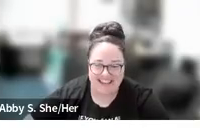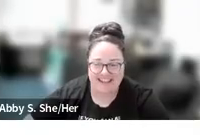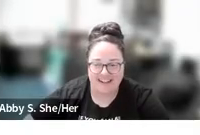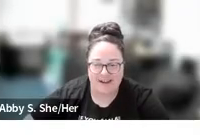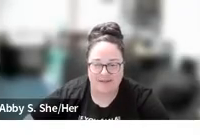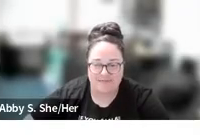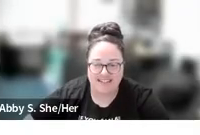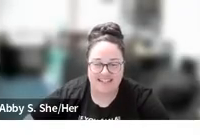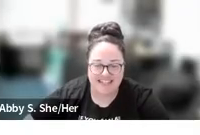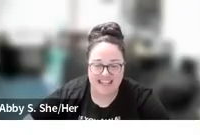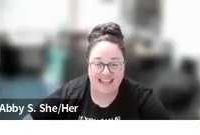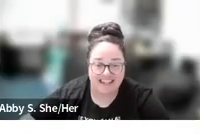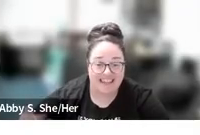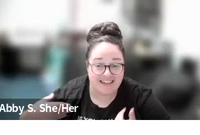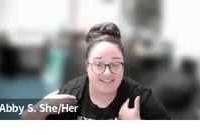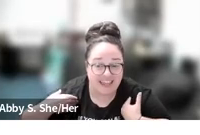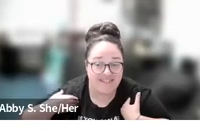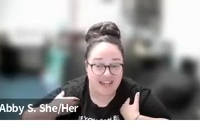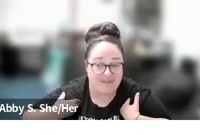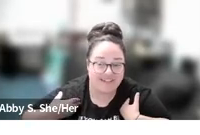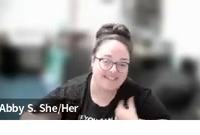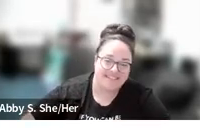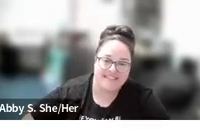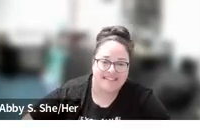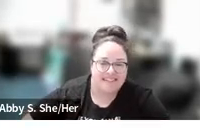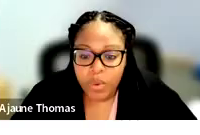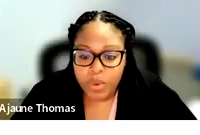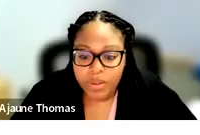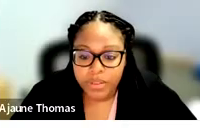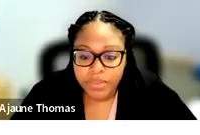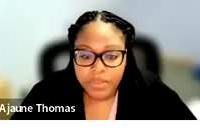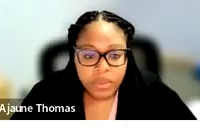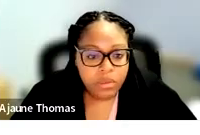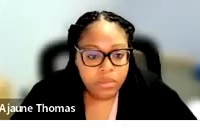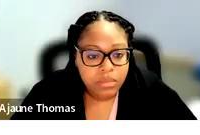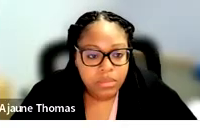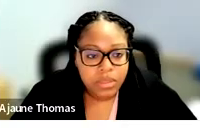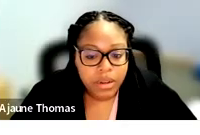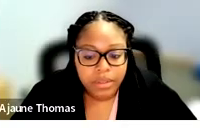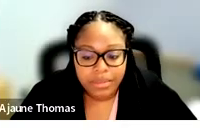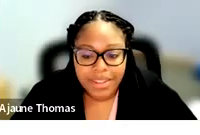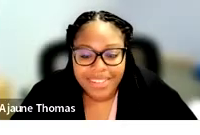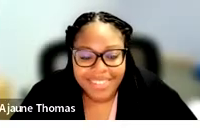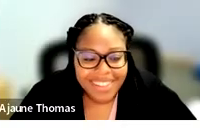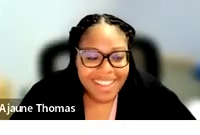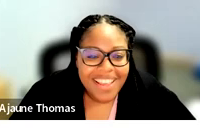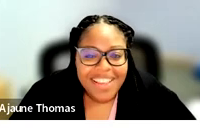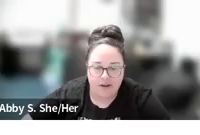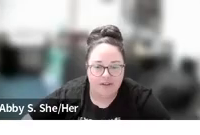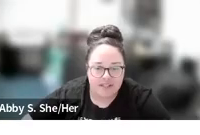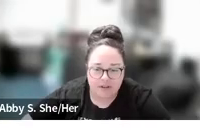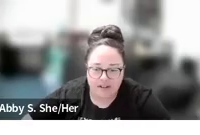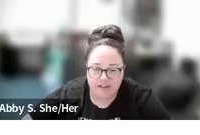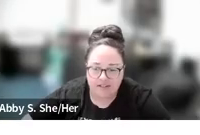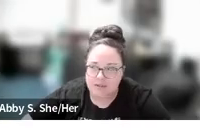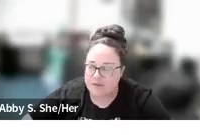sockets, and TJ said that they have the neck one. Oh, cool. Sorry. Oh,